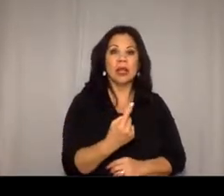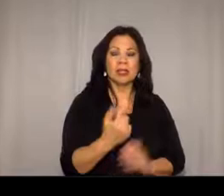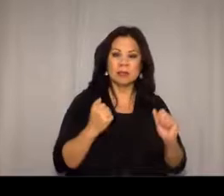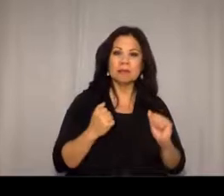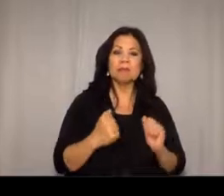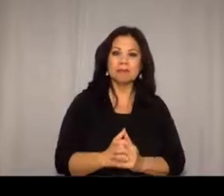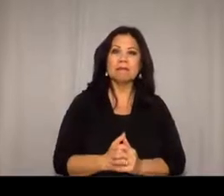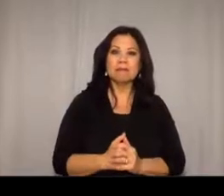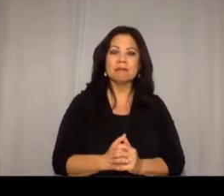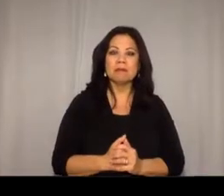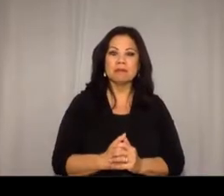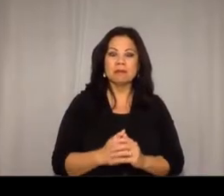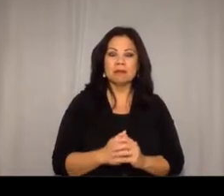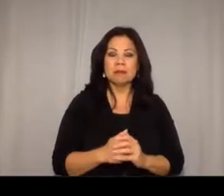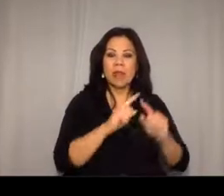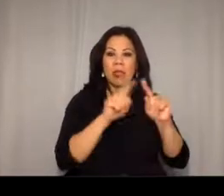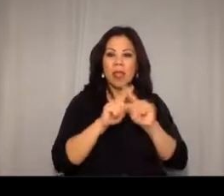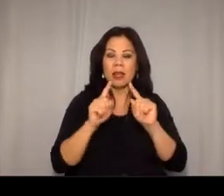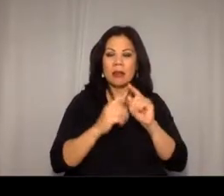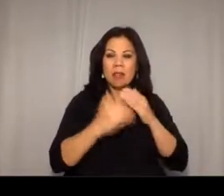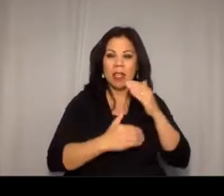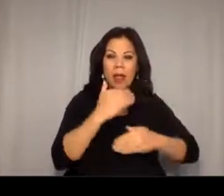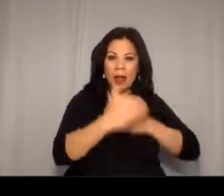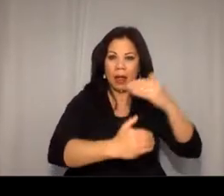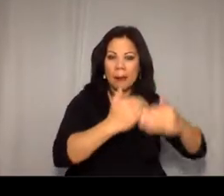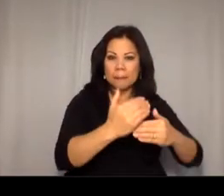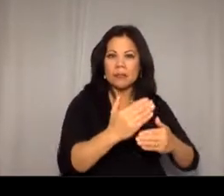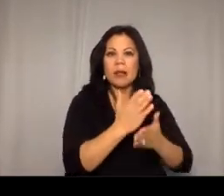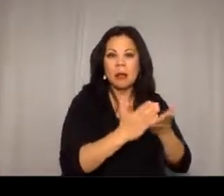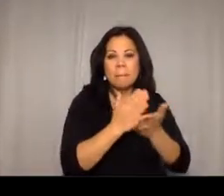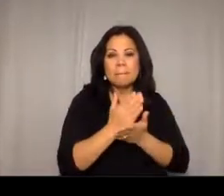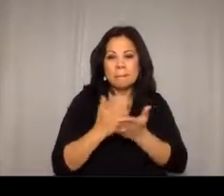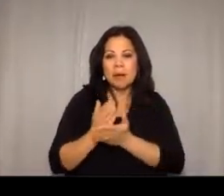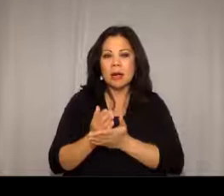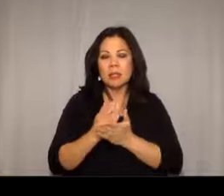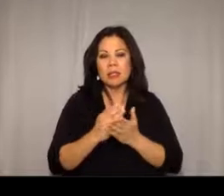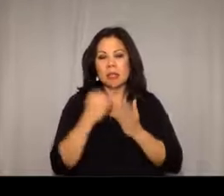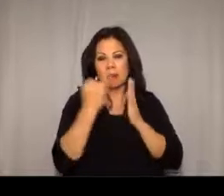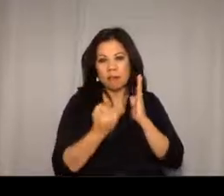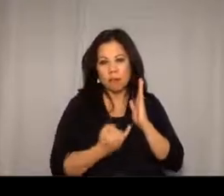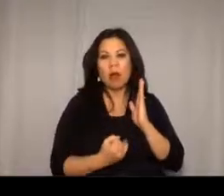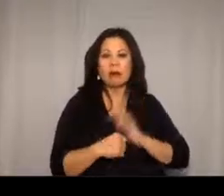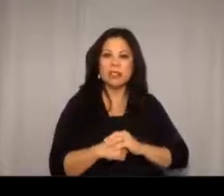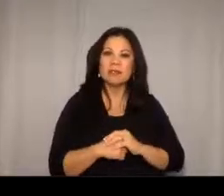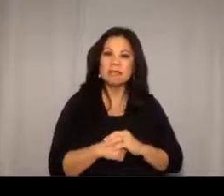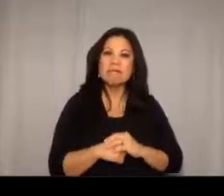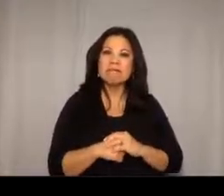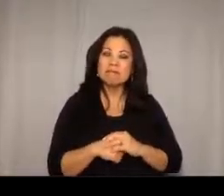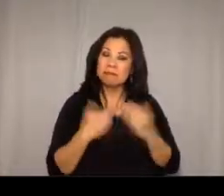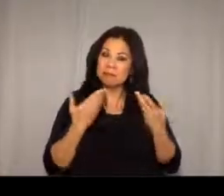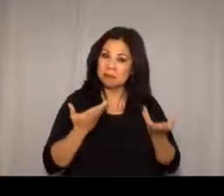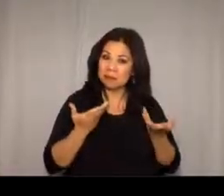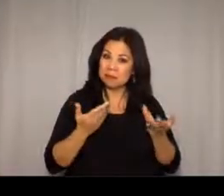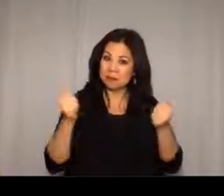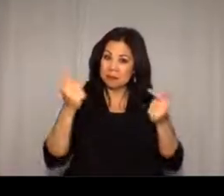9, 8, 7, 6, 5, 4, 3, 2, 1. I'm going to move the camera so you can see everybody all together. There they are. All